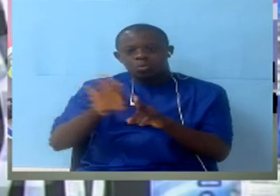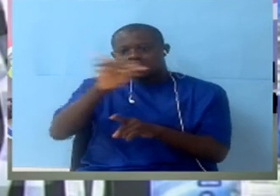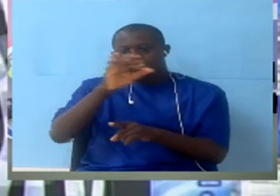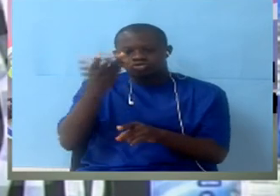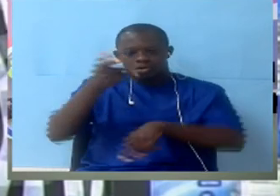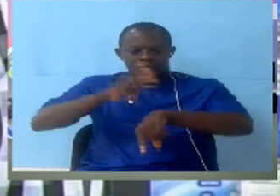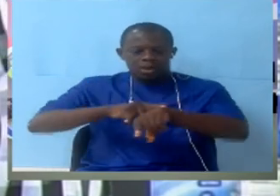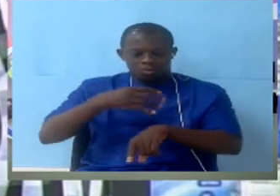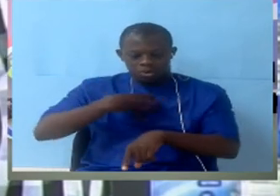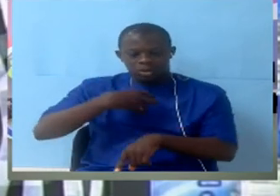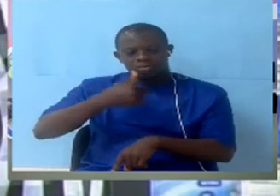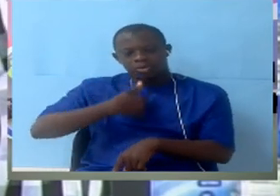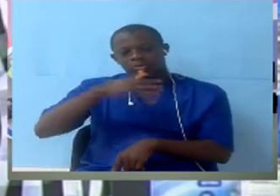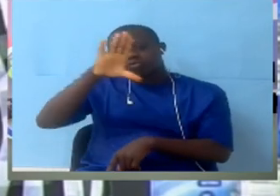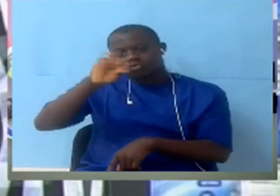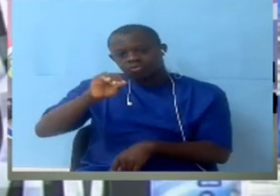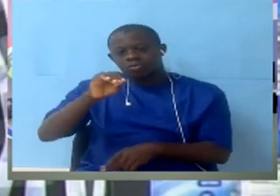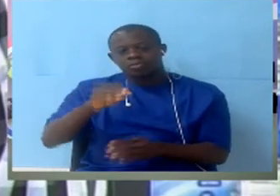would want me to do.